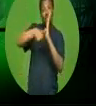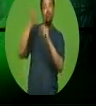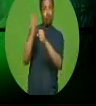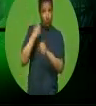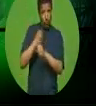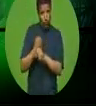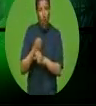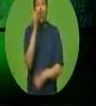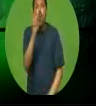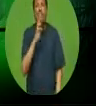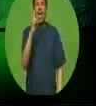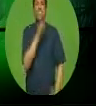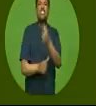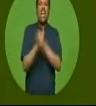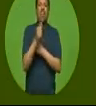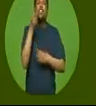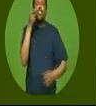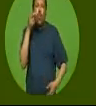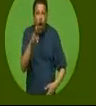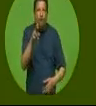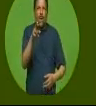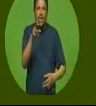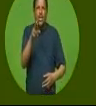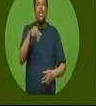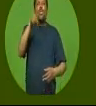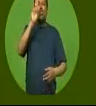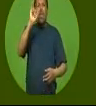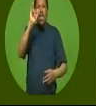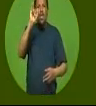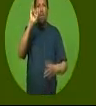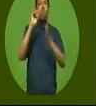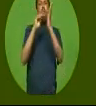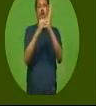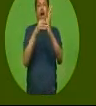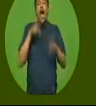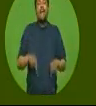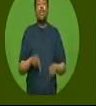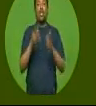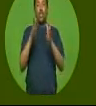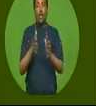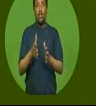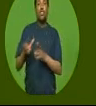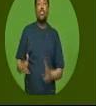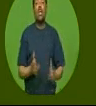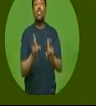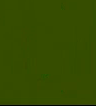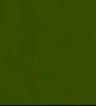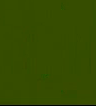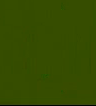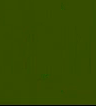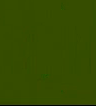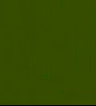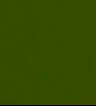You have 3 minutes to do so. What are the disadvantages of a Uni-Modal agricultural